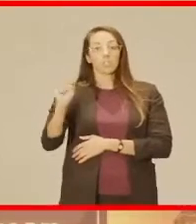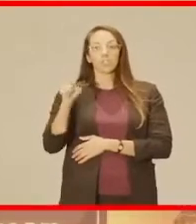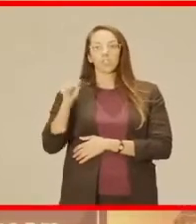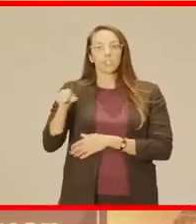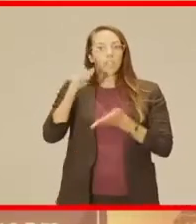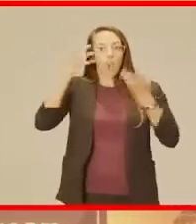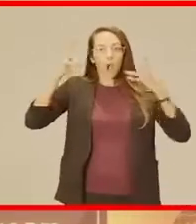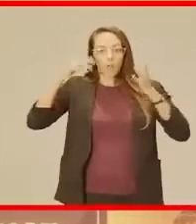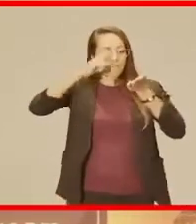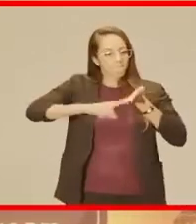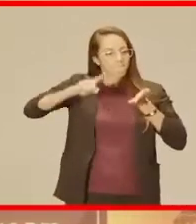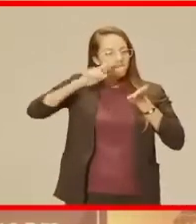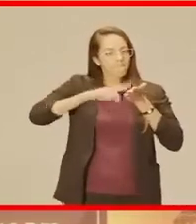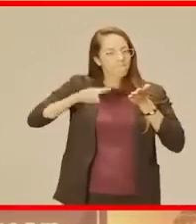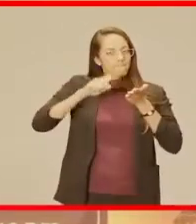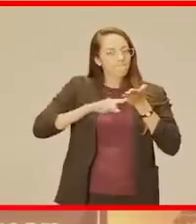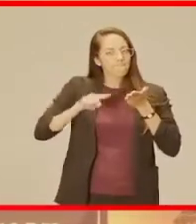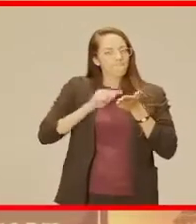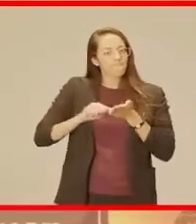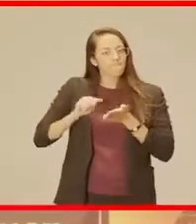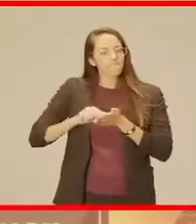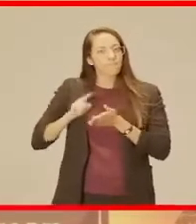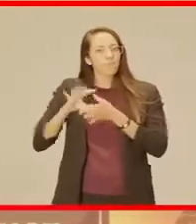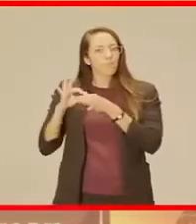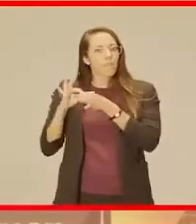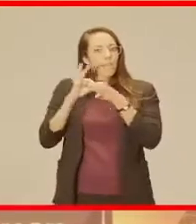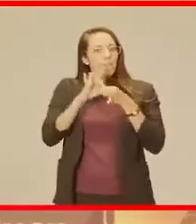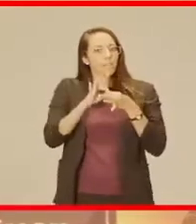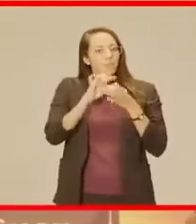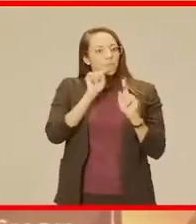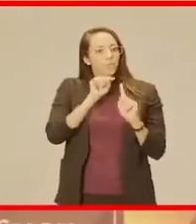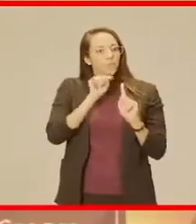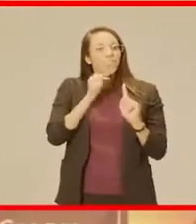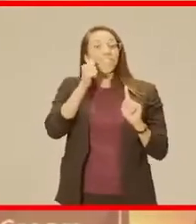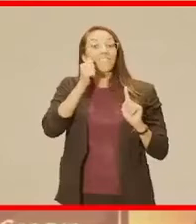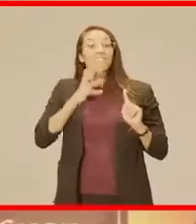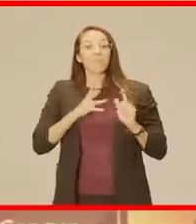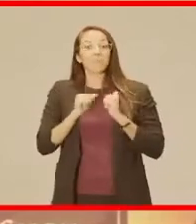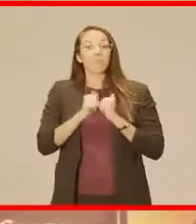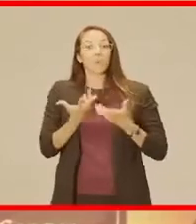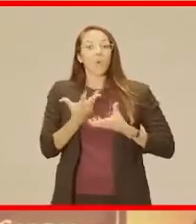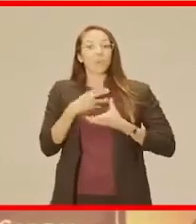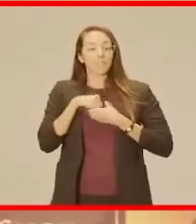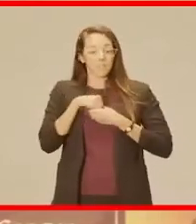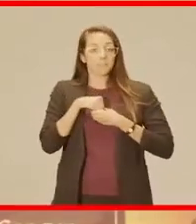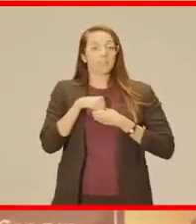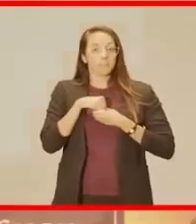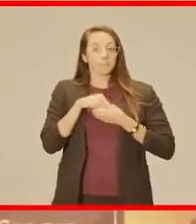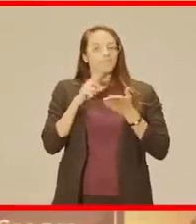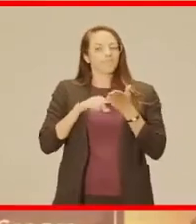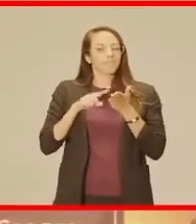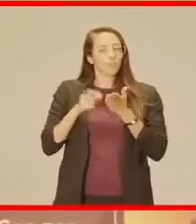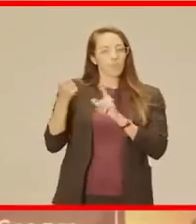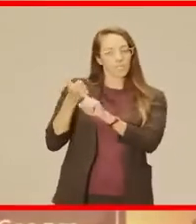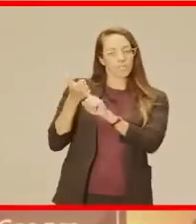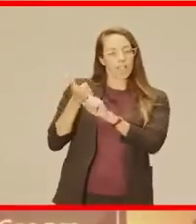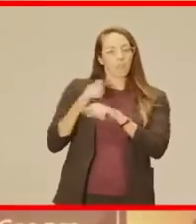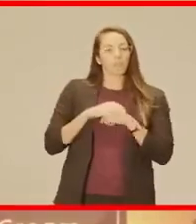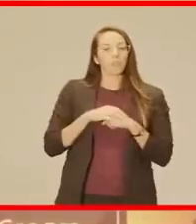lot of research specific to females with autism, in her clinical work,